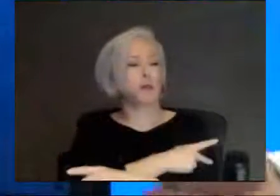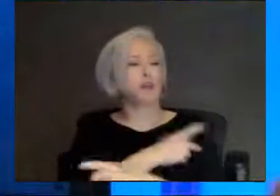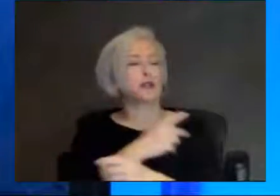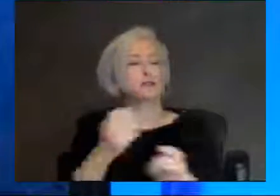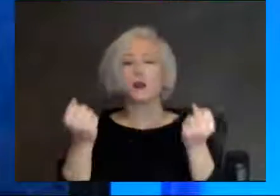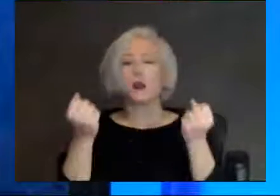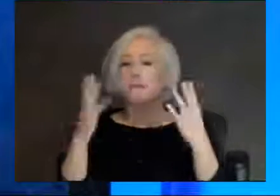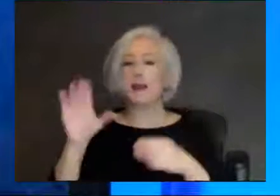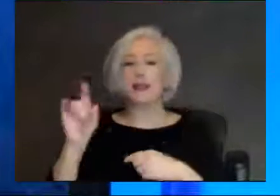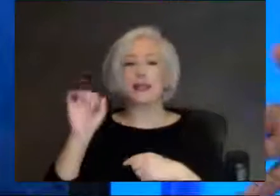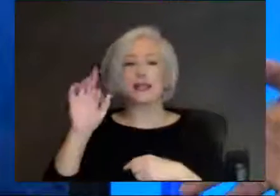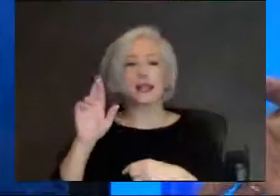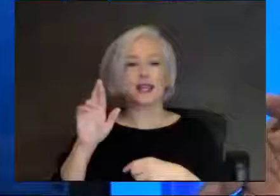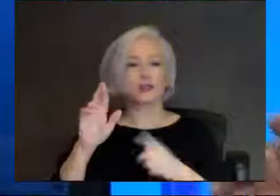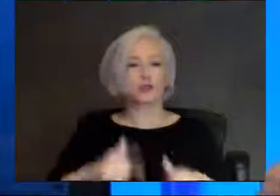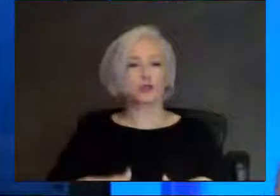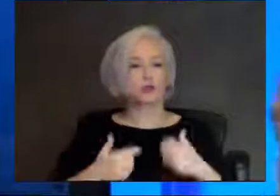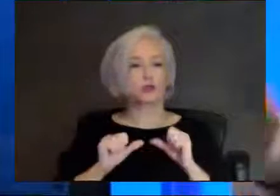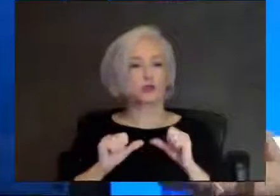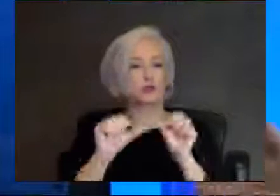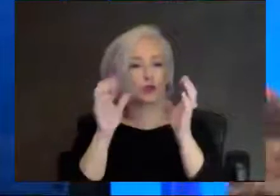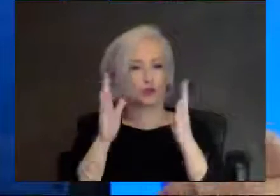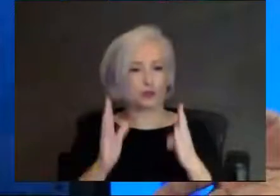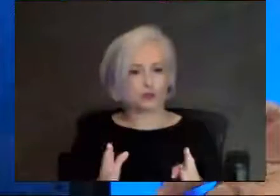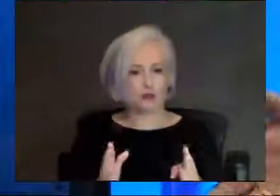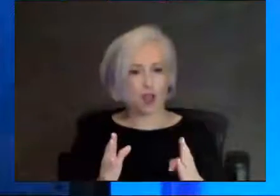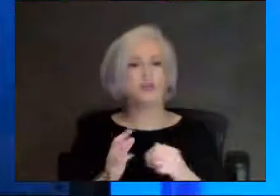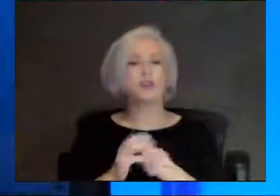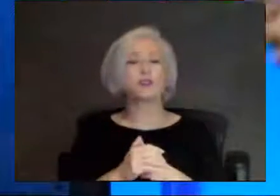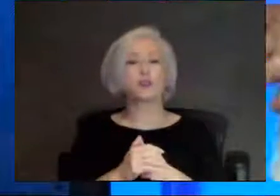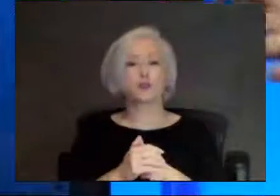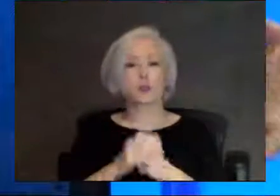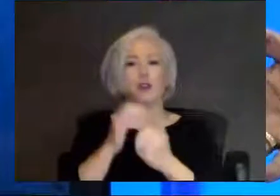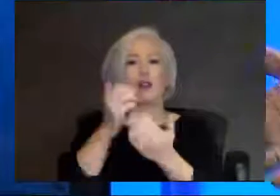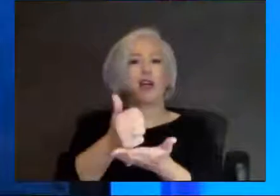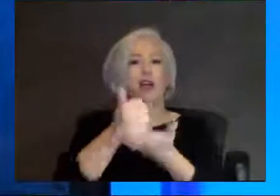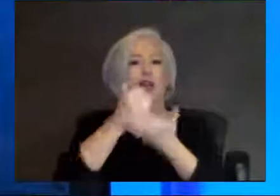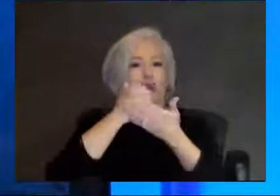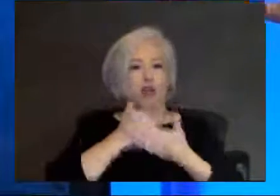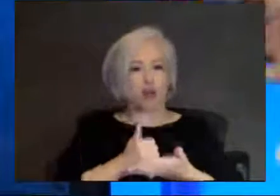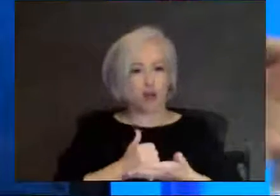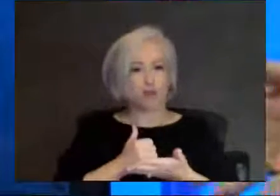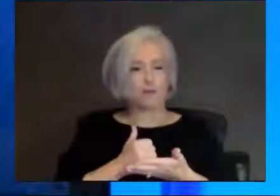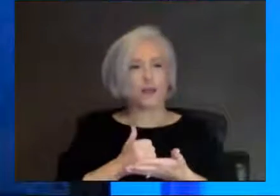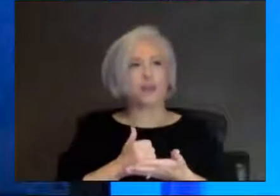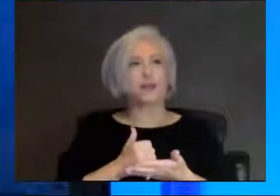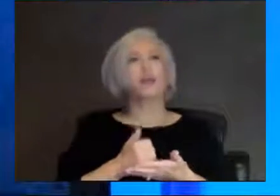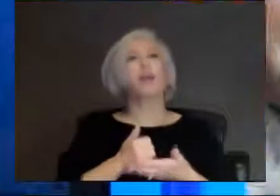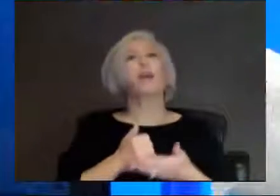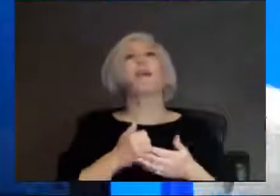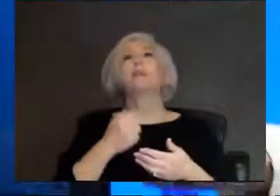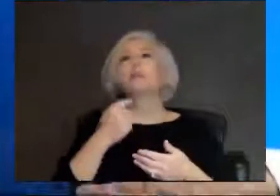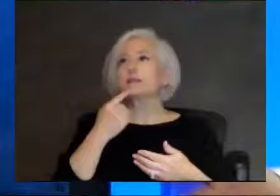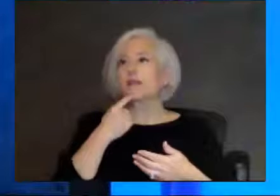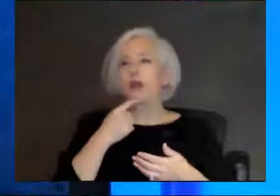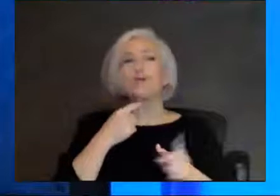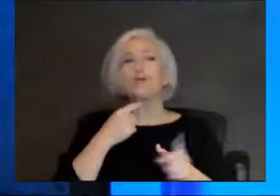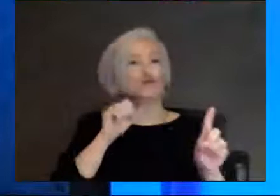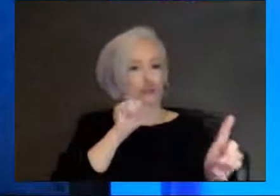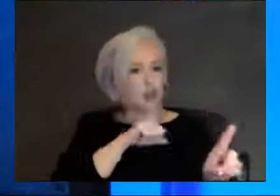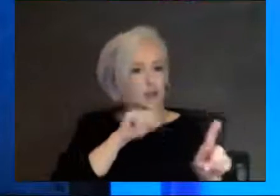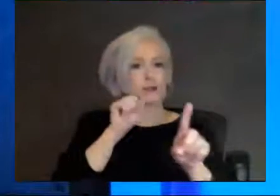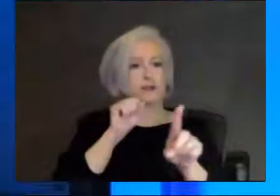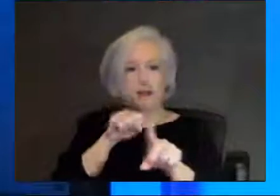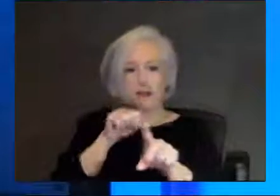other advocates helped me and motivated me, like, yes, we had this. A lot of other people they know also